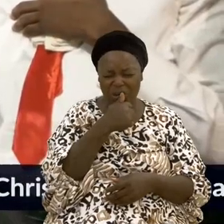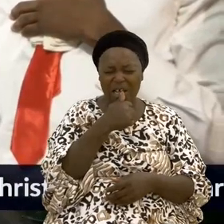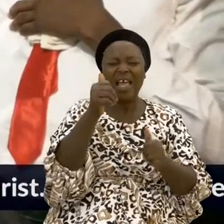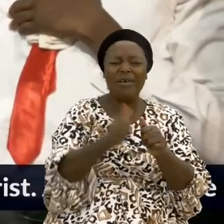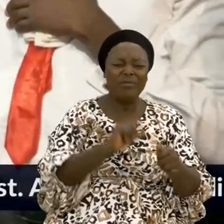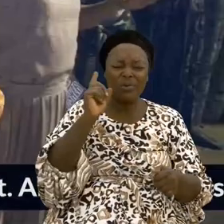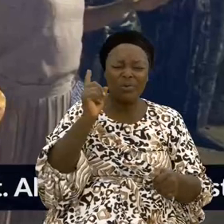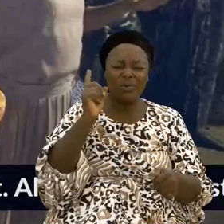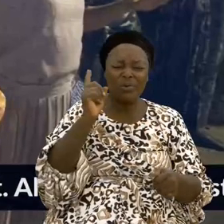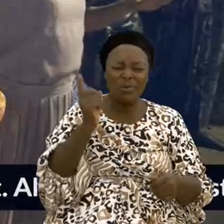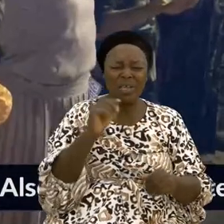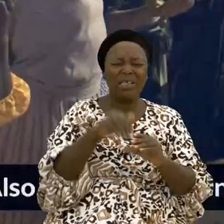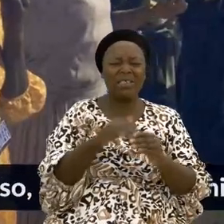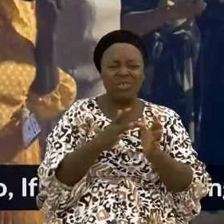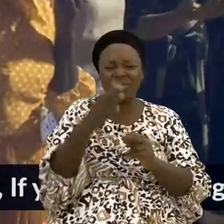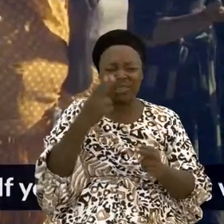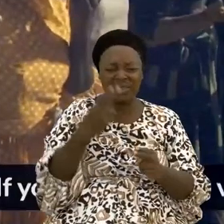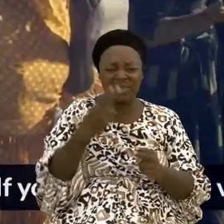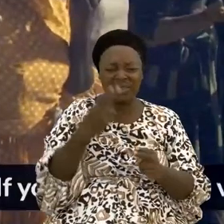in Jesus' name.